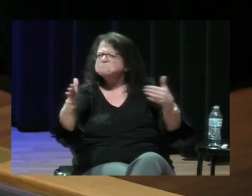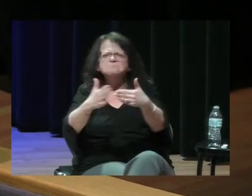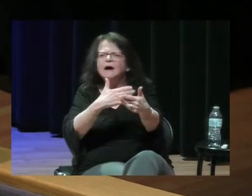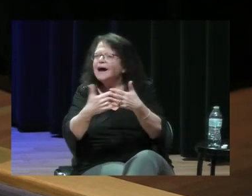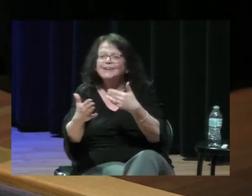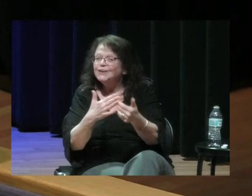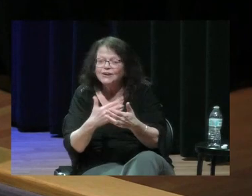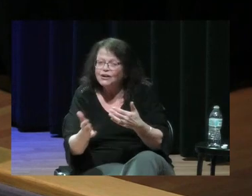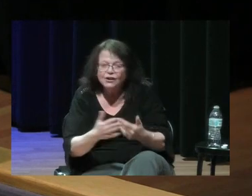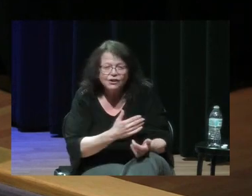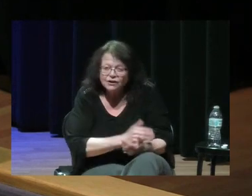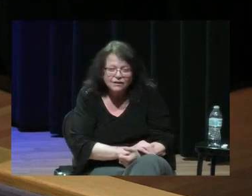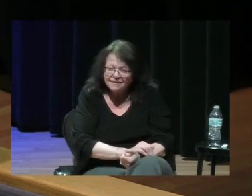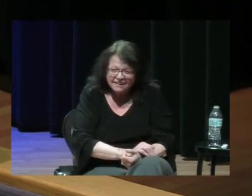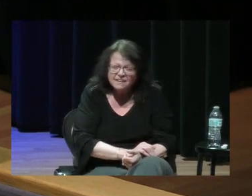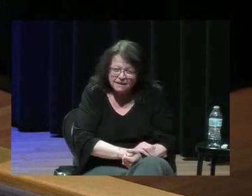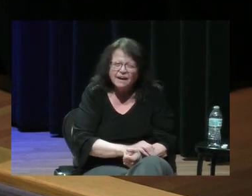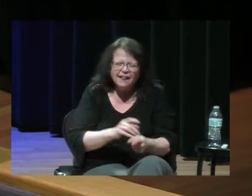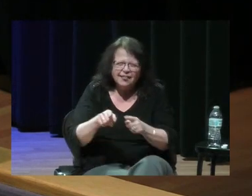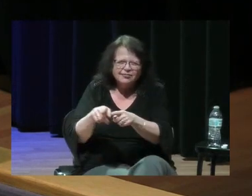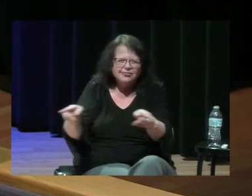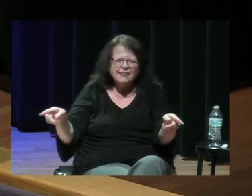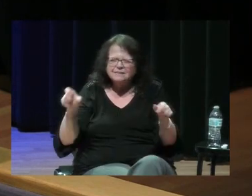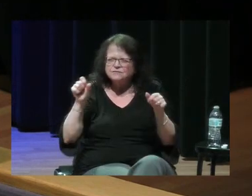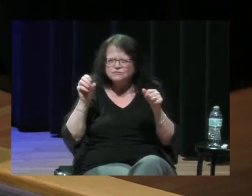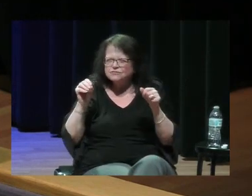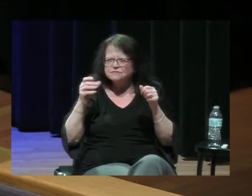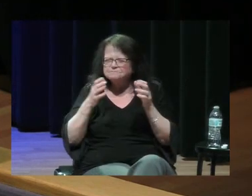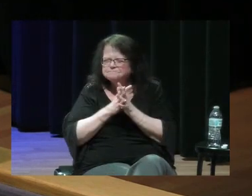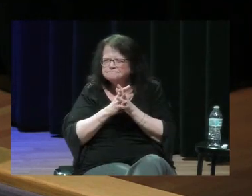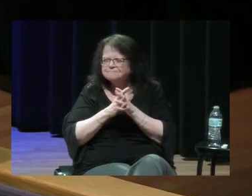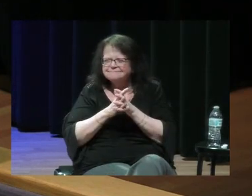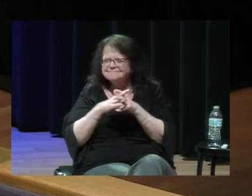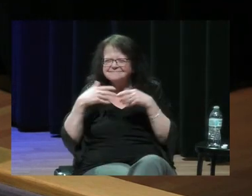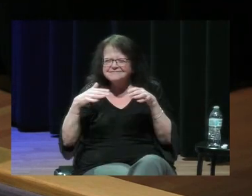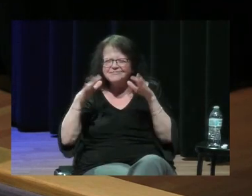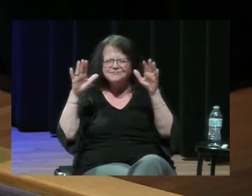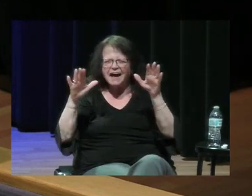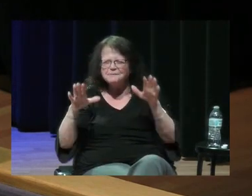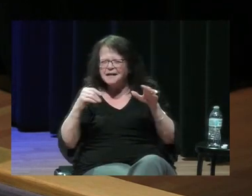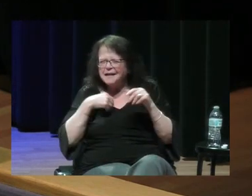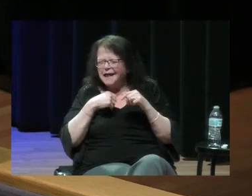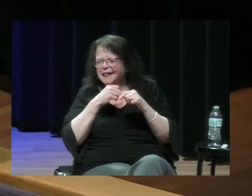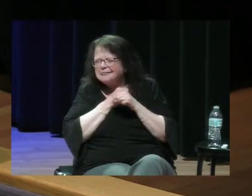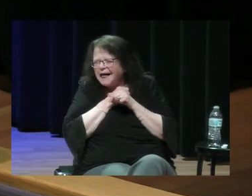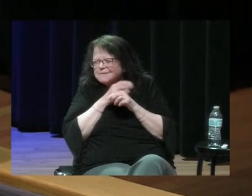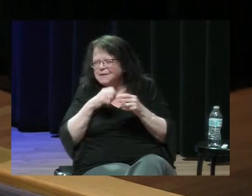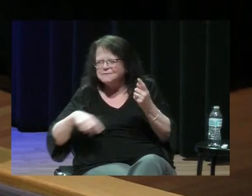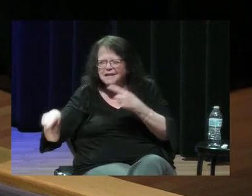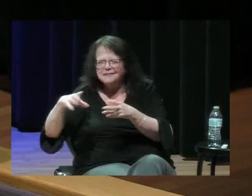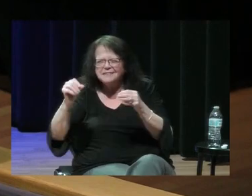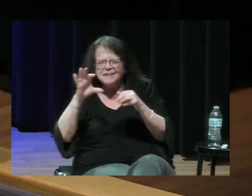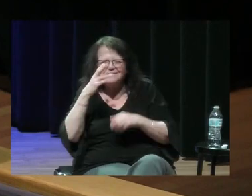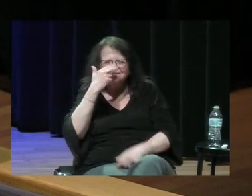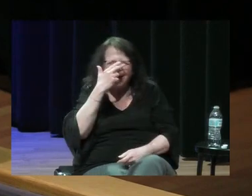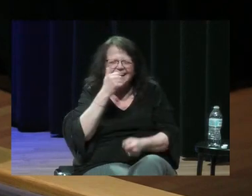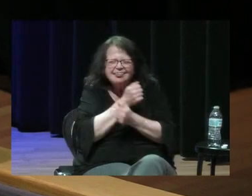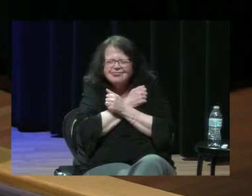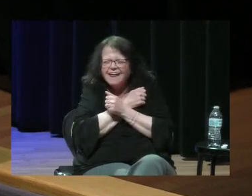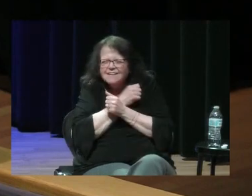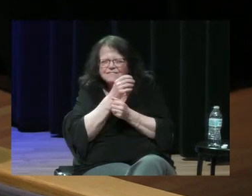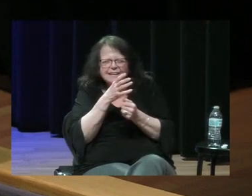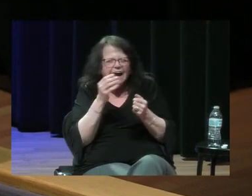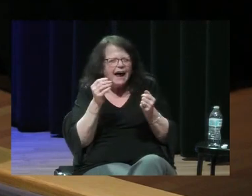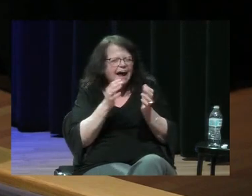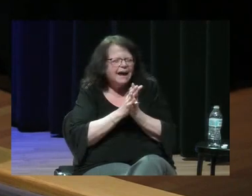just so fabulous and I love being with them and they are loving and they are funny.